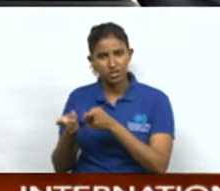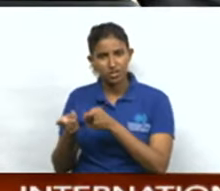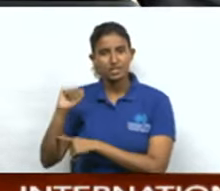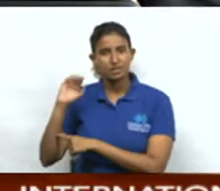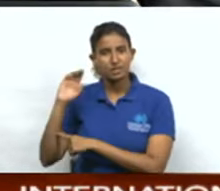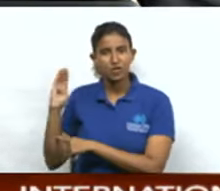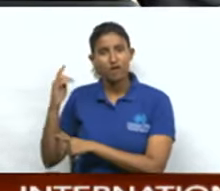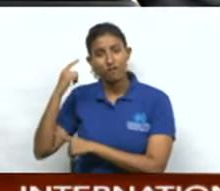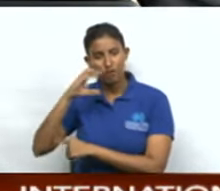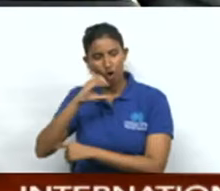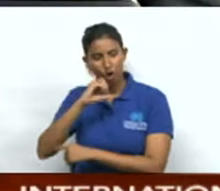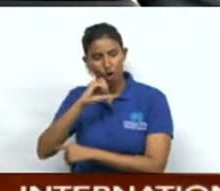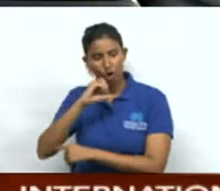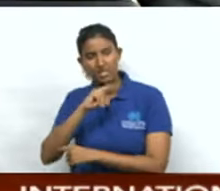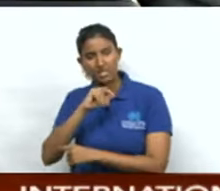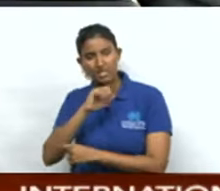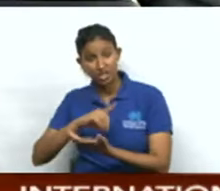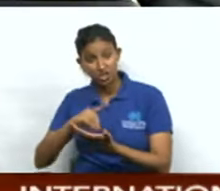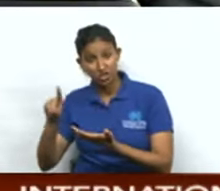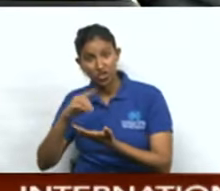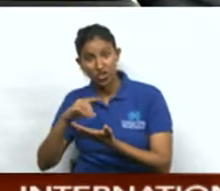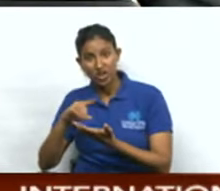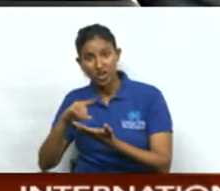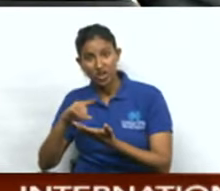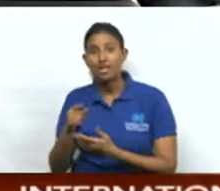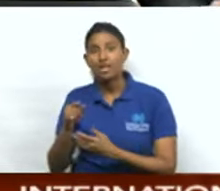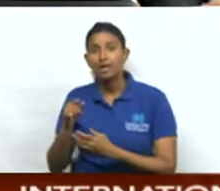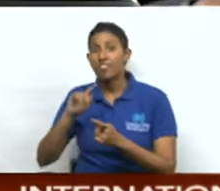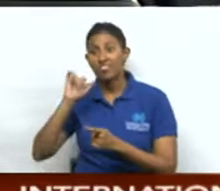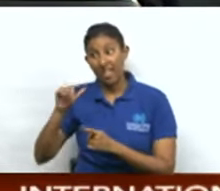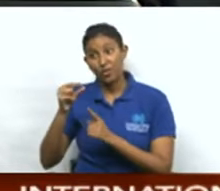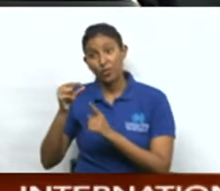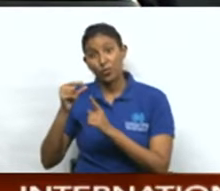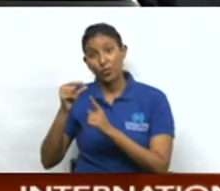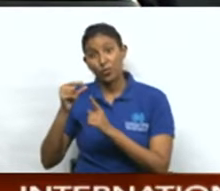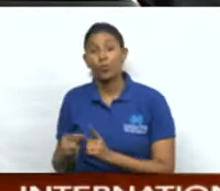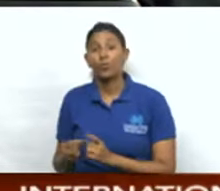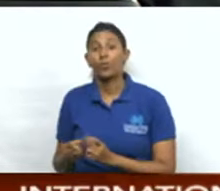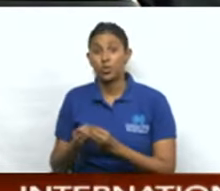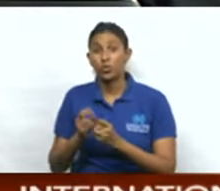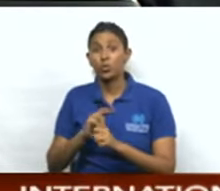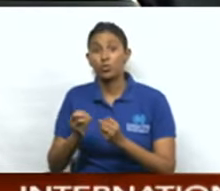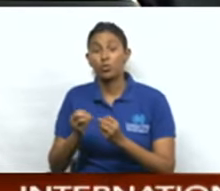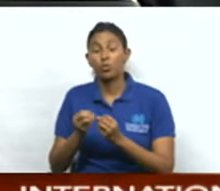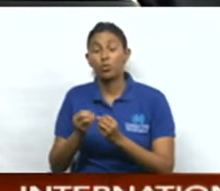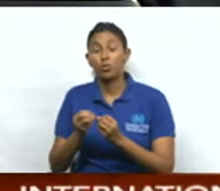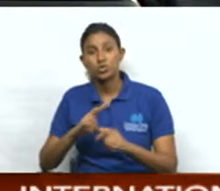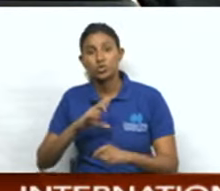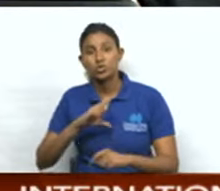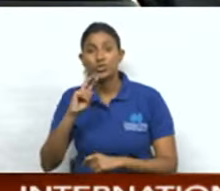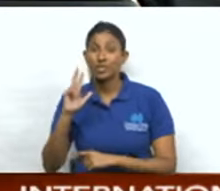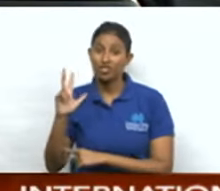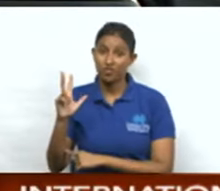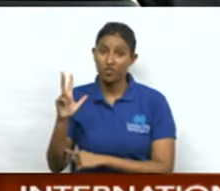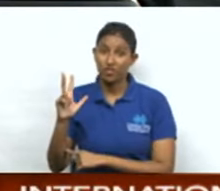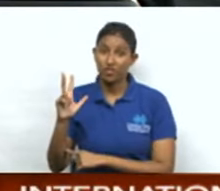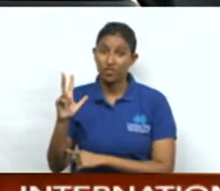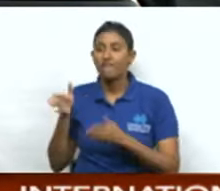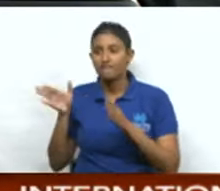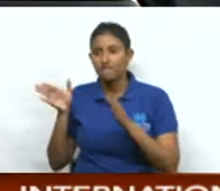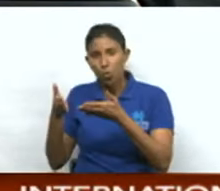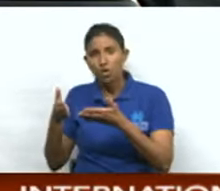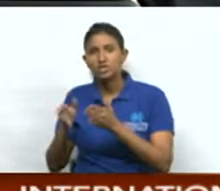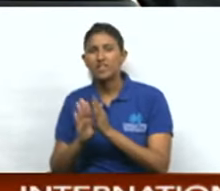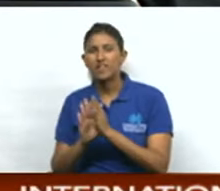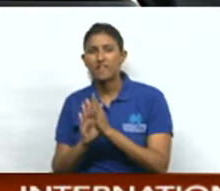of 2023. He said that AI has been a big focus this year in the way that it has developed and has quickly become as ubiquitous